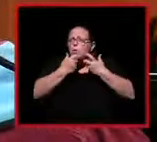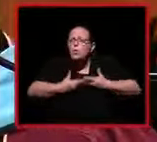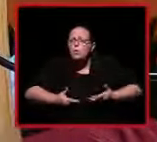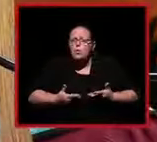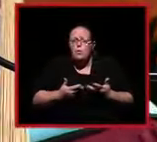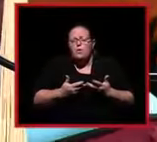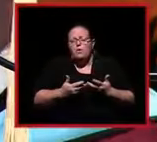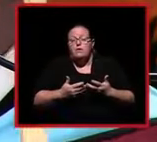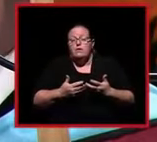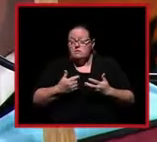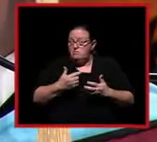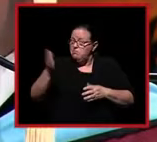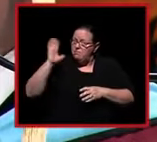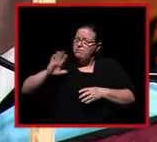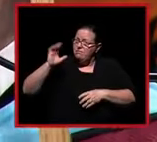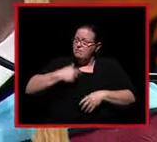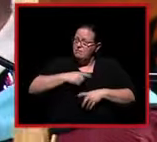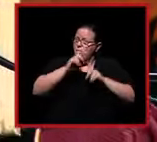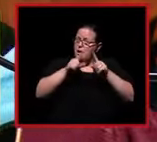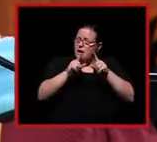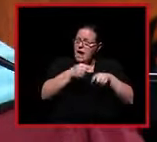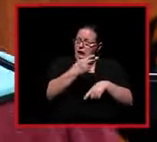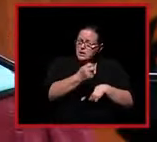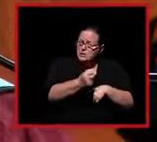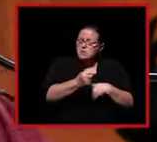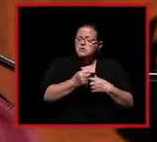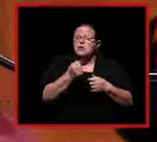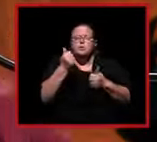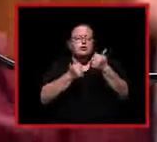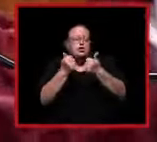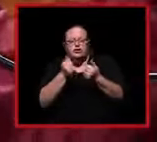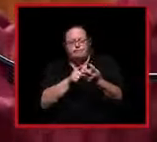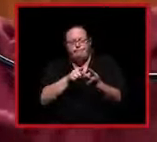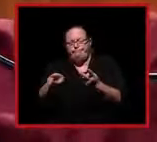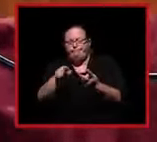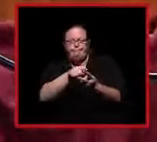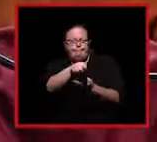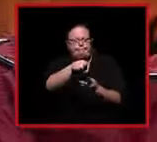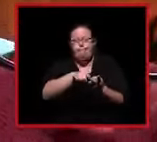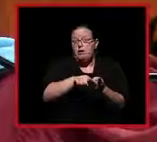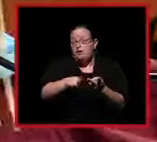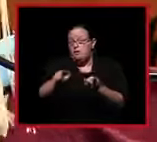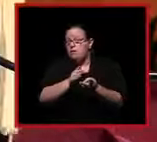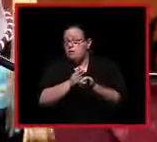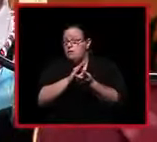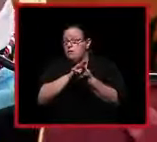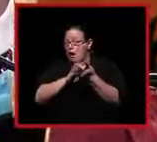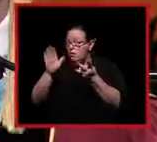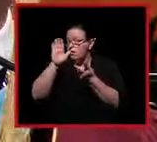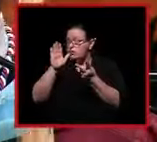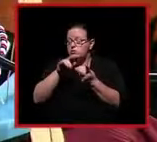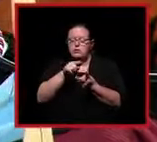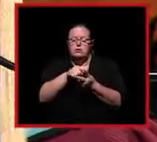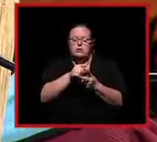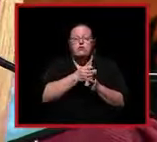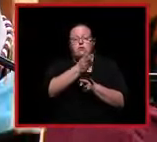When I attended high school, you were in 1 of 2 pathways, college or